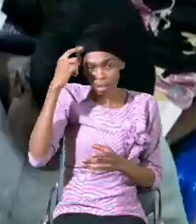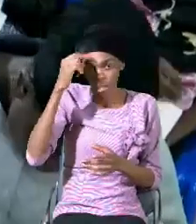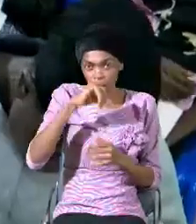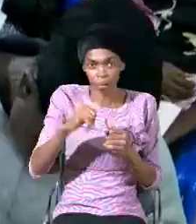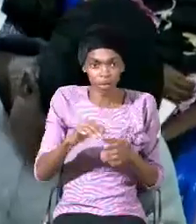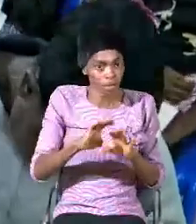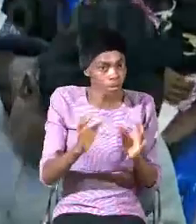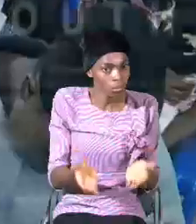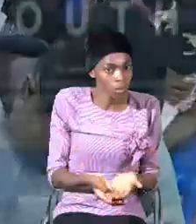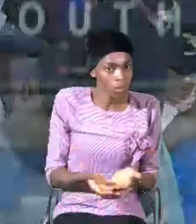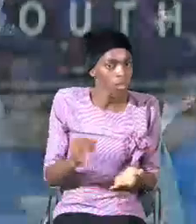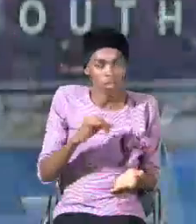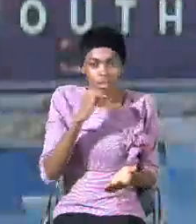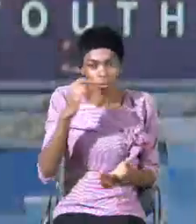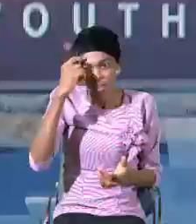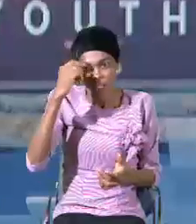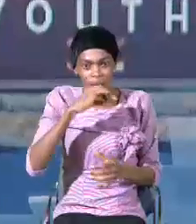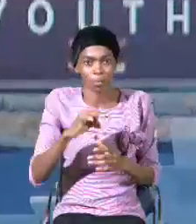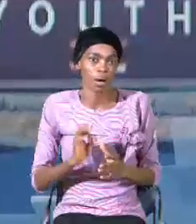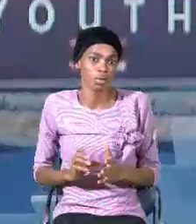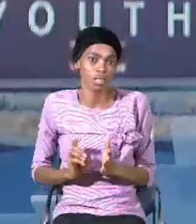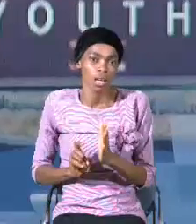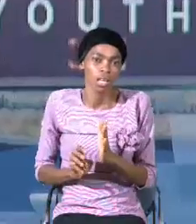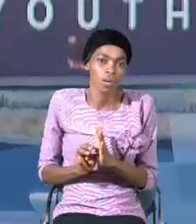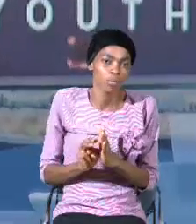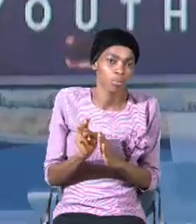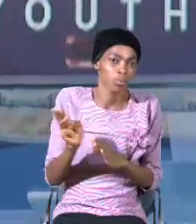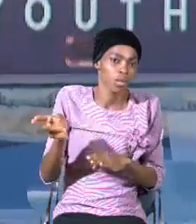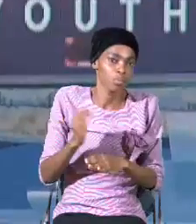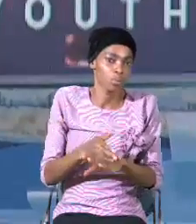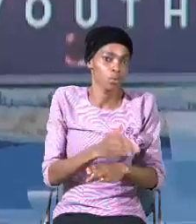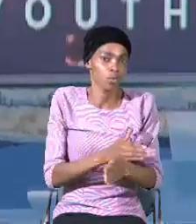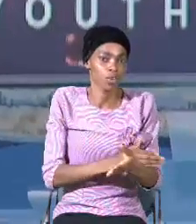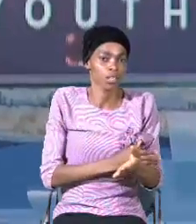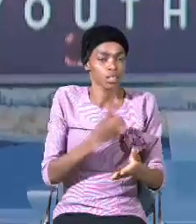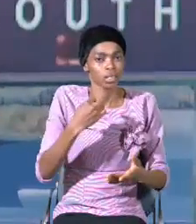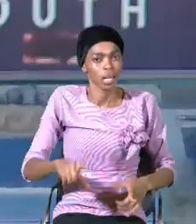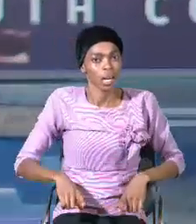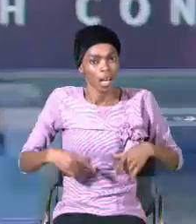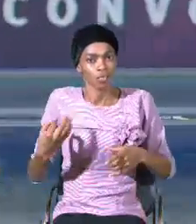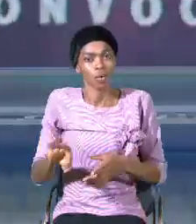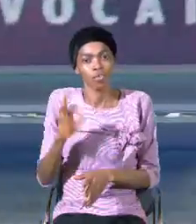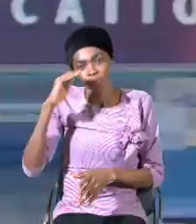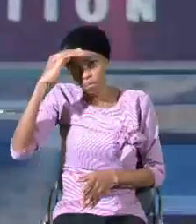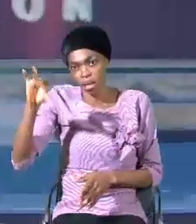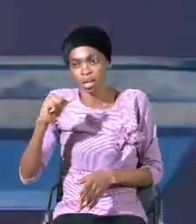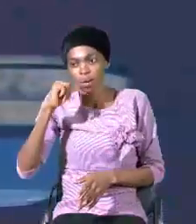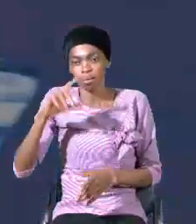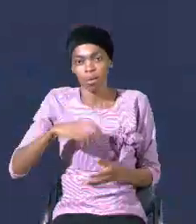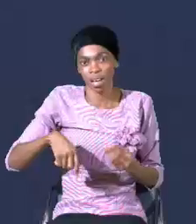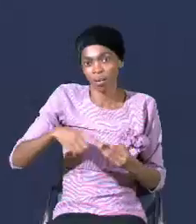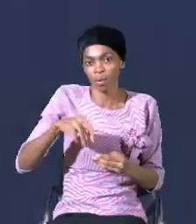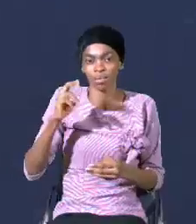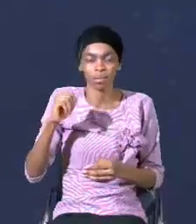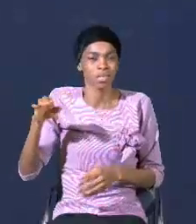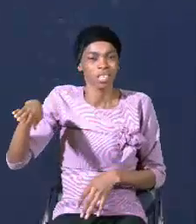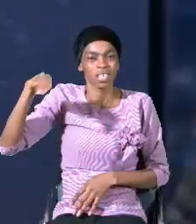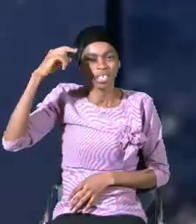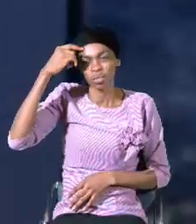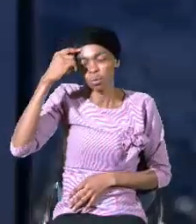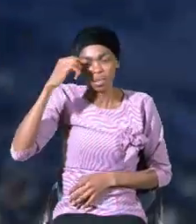didn't think about improving the lots of men and women around him. He thought of